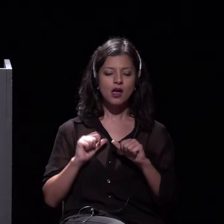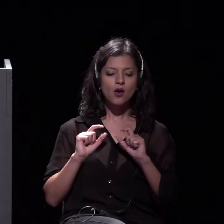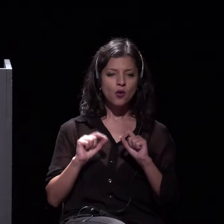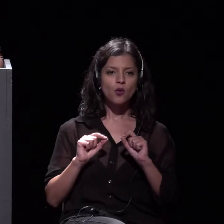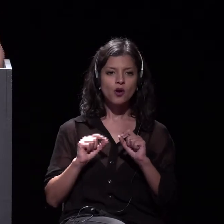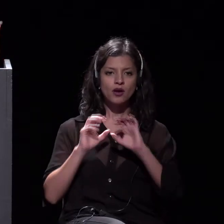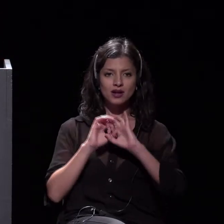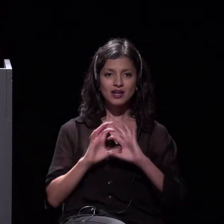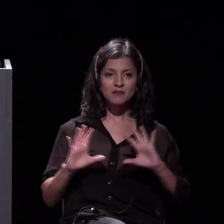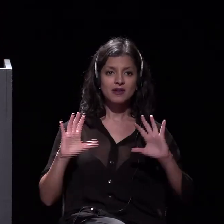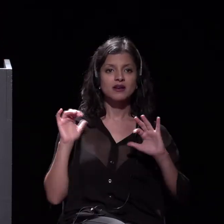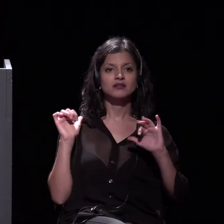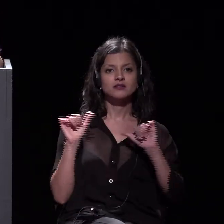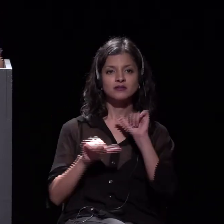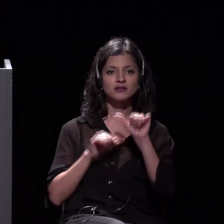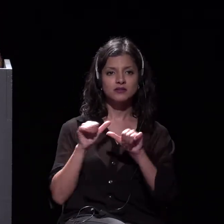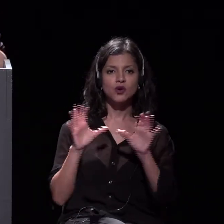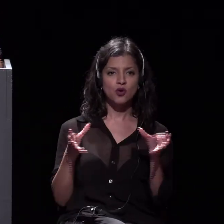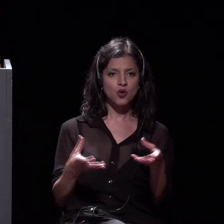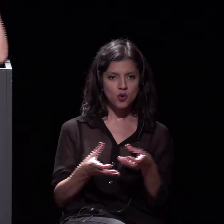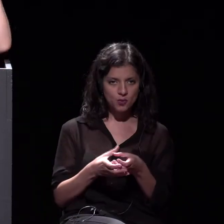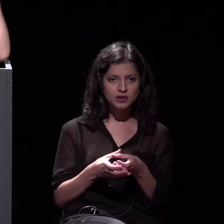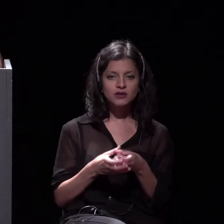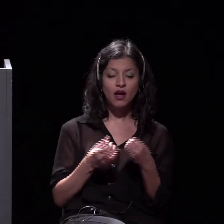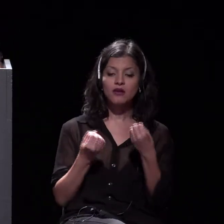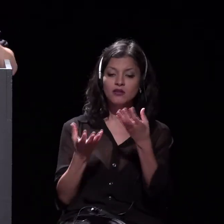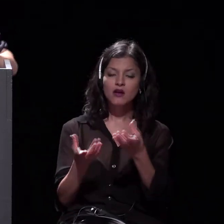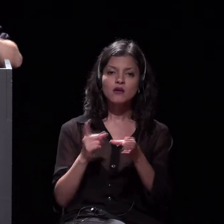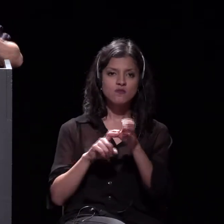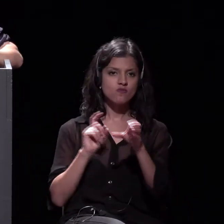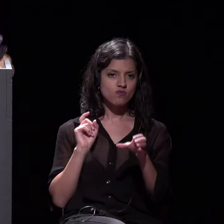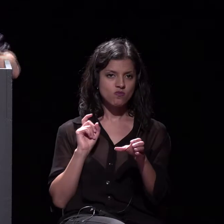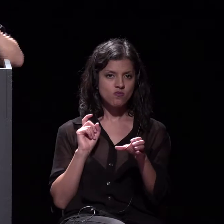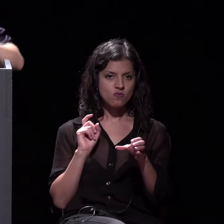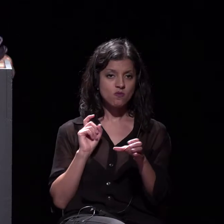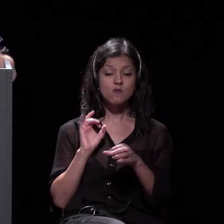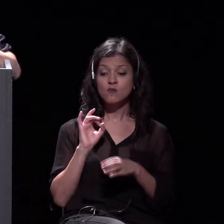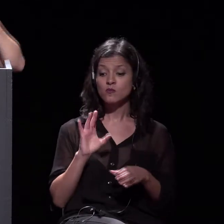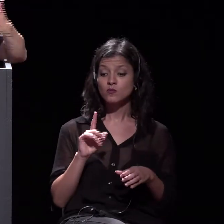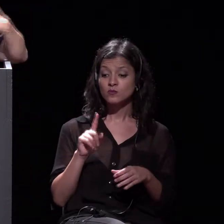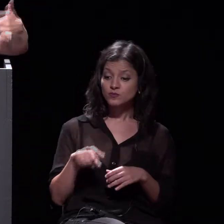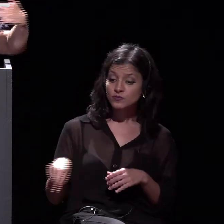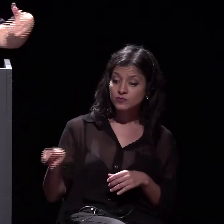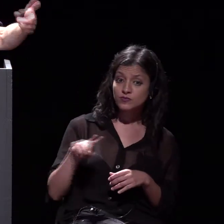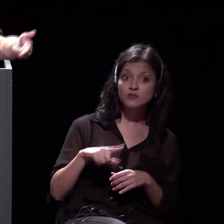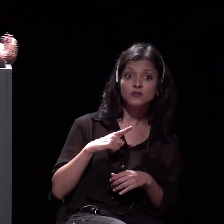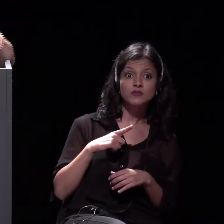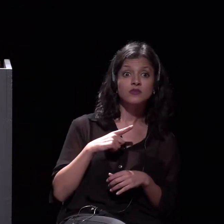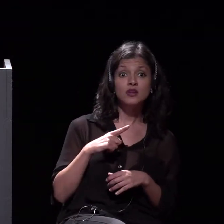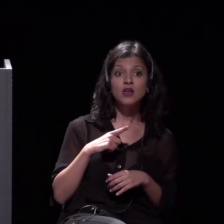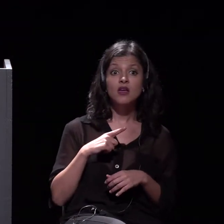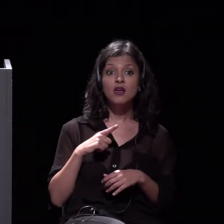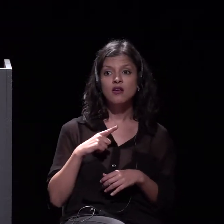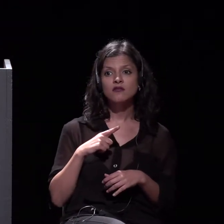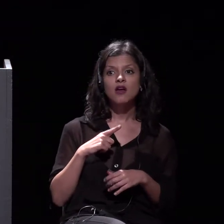instituting autonomy, an autonomy that's not just for those who can claim the universal, but an autonomy that is only autonomy because it can generate